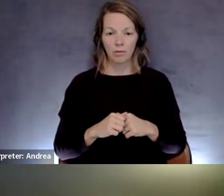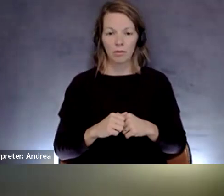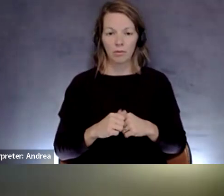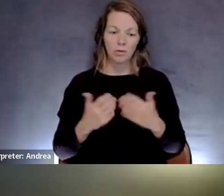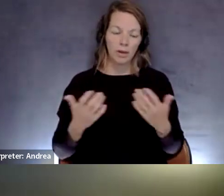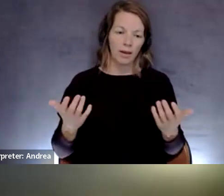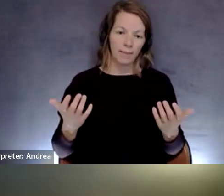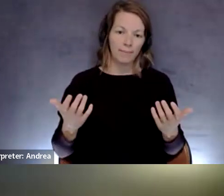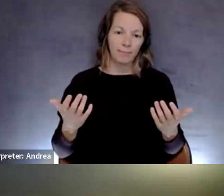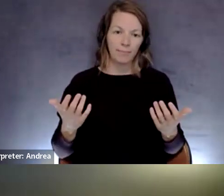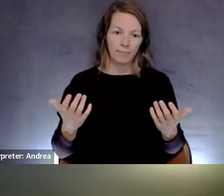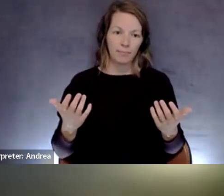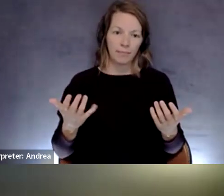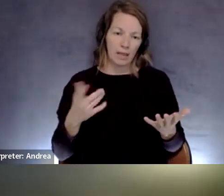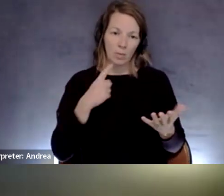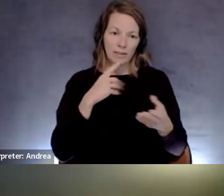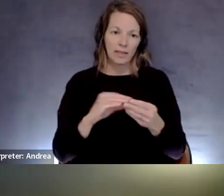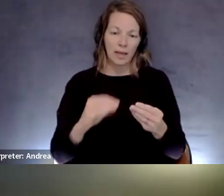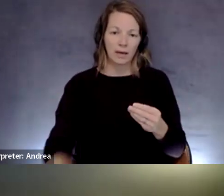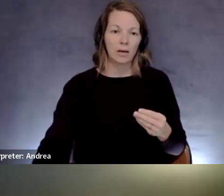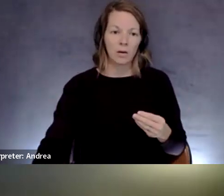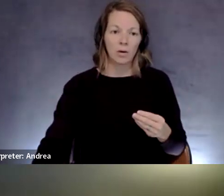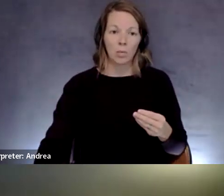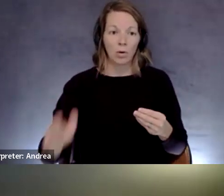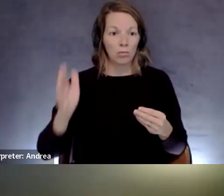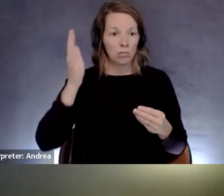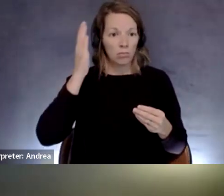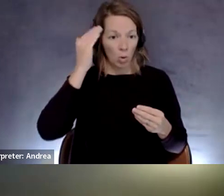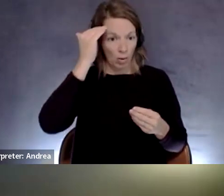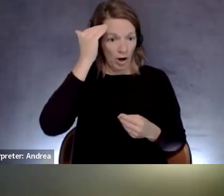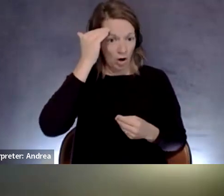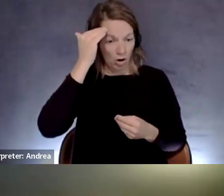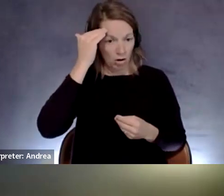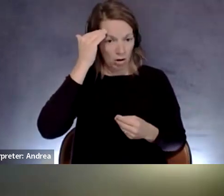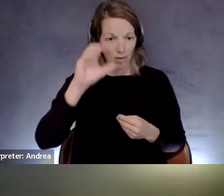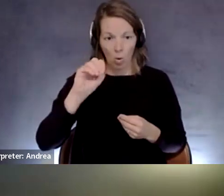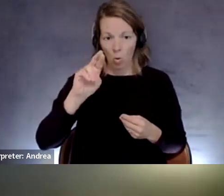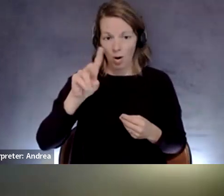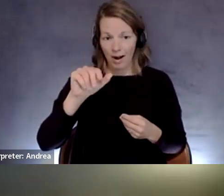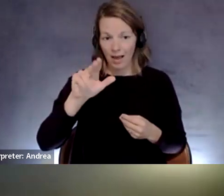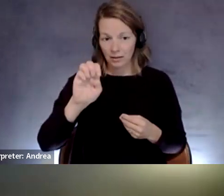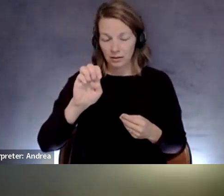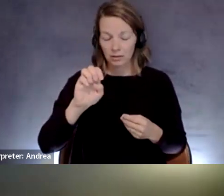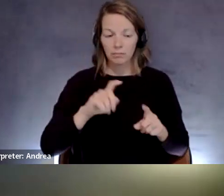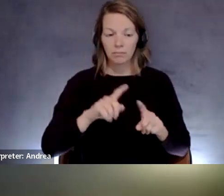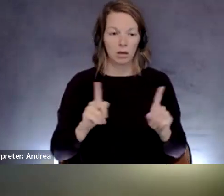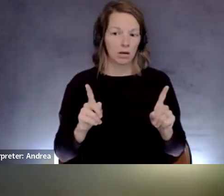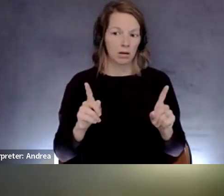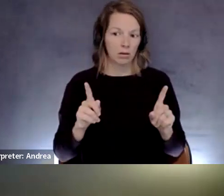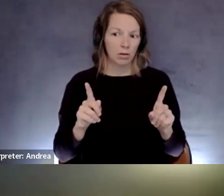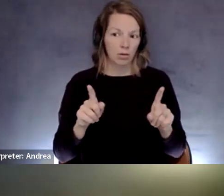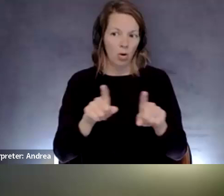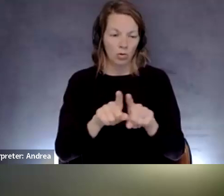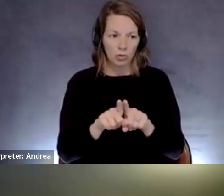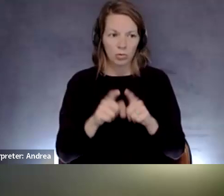Yeah, like we said, you know, we're aware of the ordinance, but you know, I think we're also trying to go above